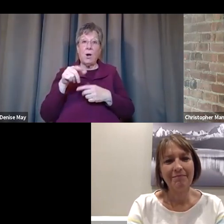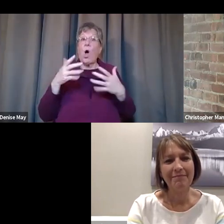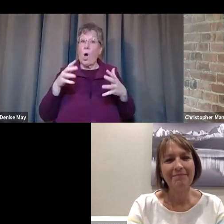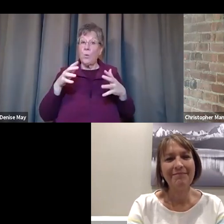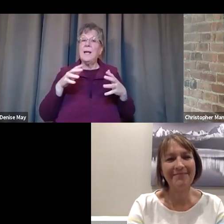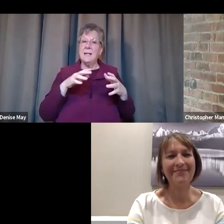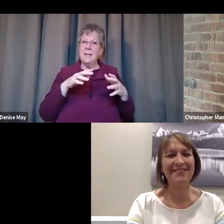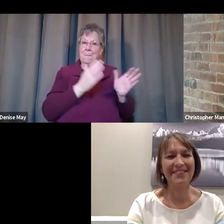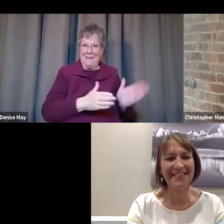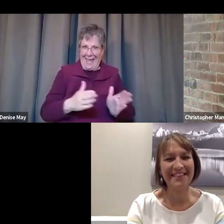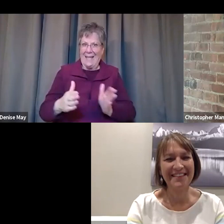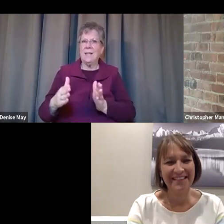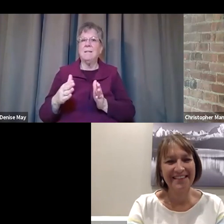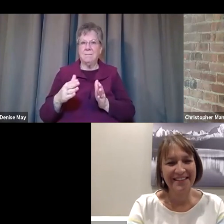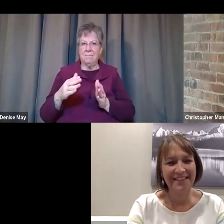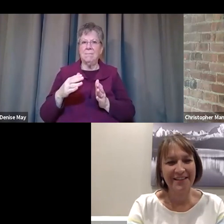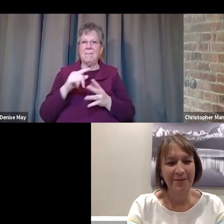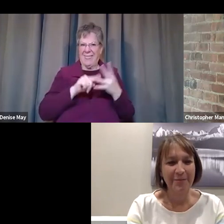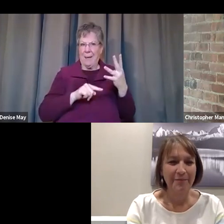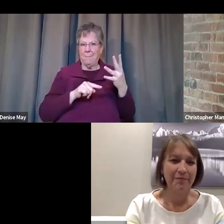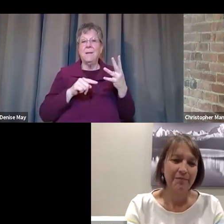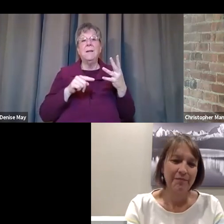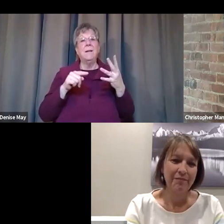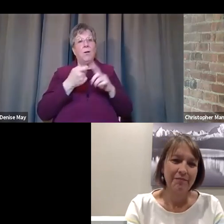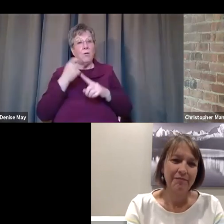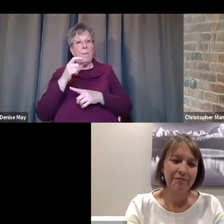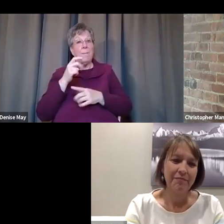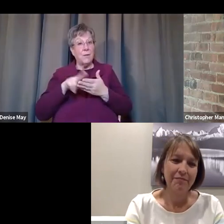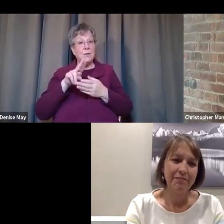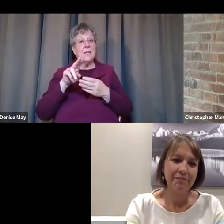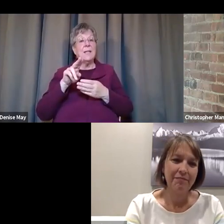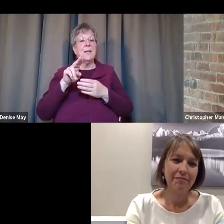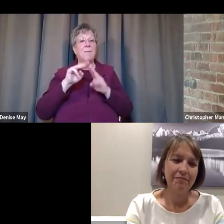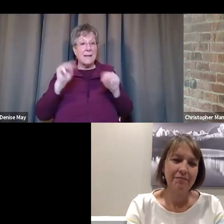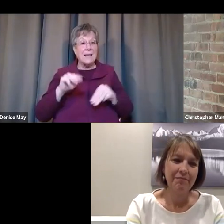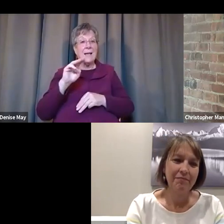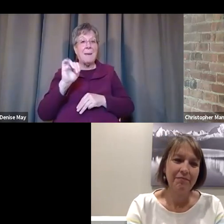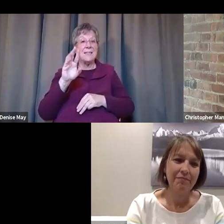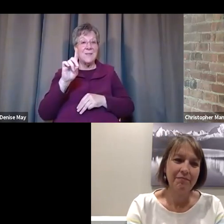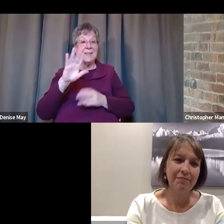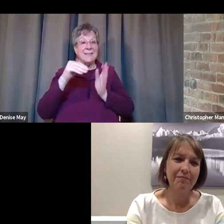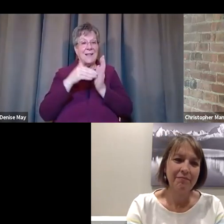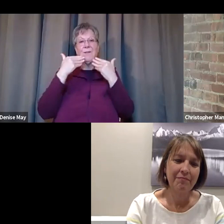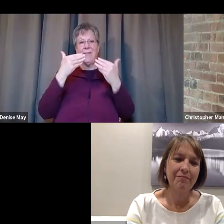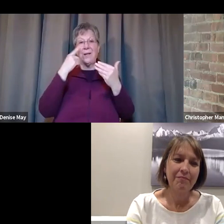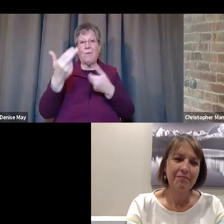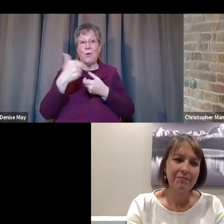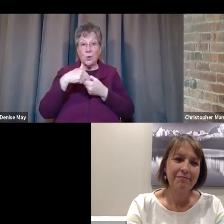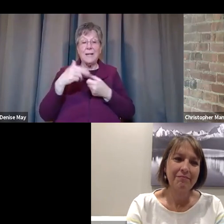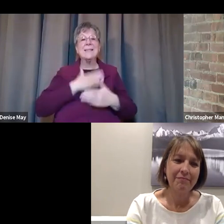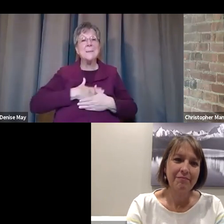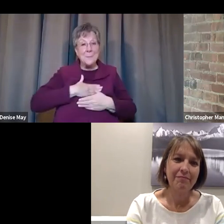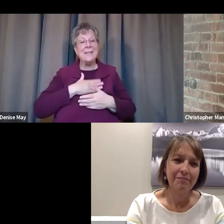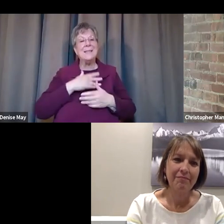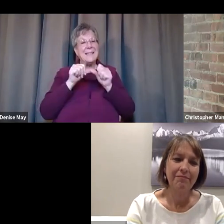acting on it, so that's good news. On behalf of the University of Montana's Mansfield Center, thank you for joining us, and please continue